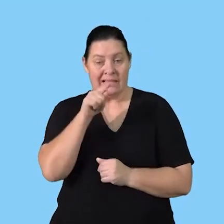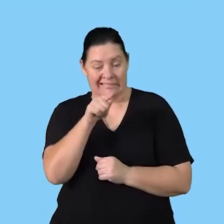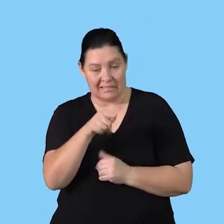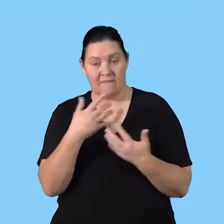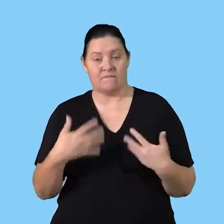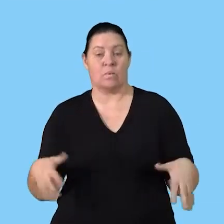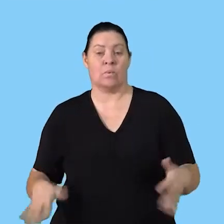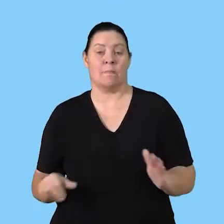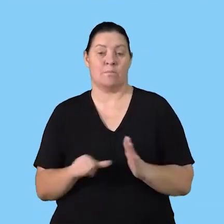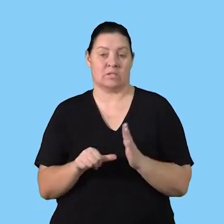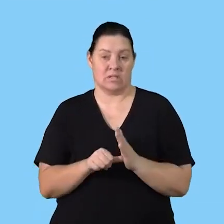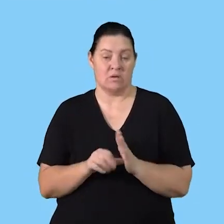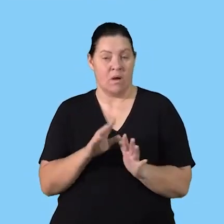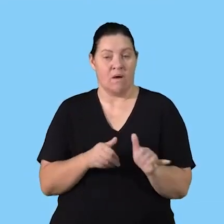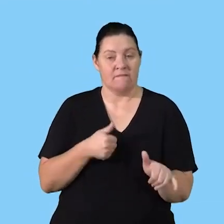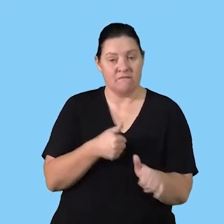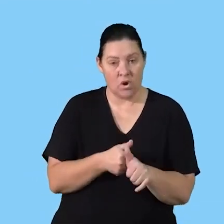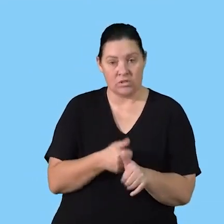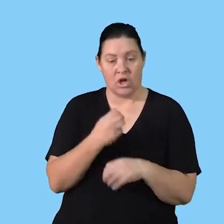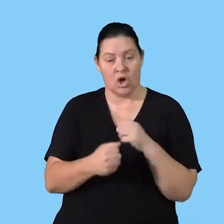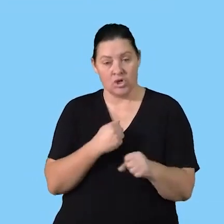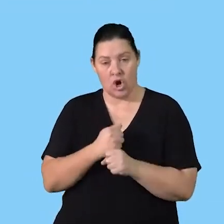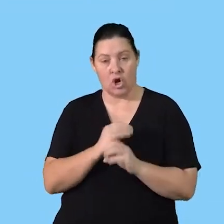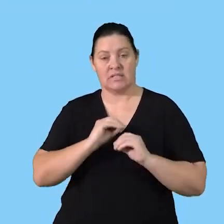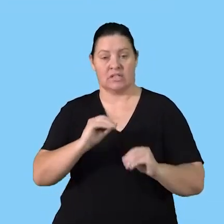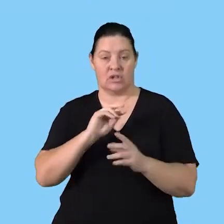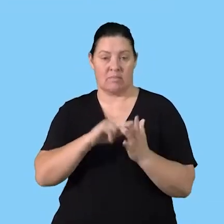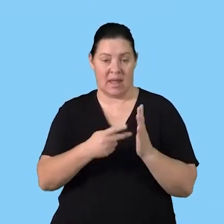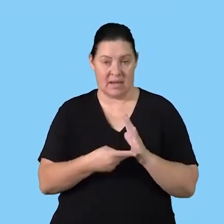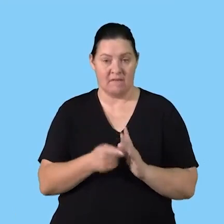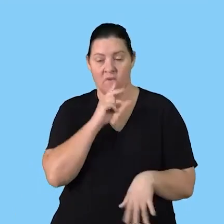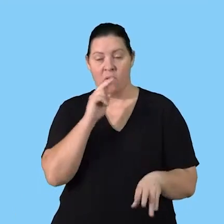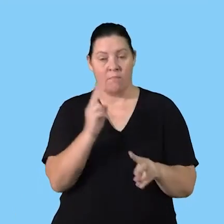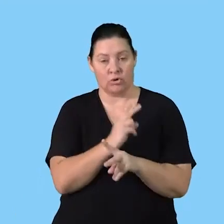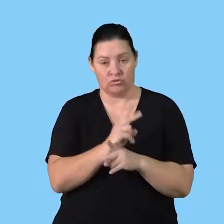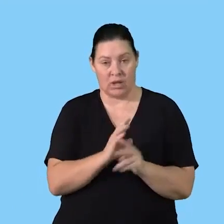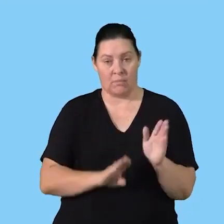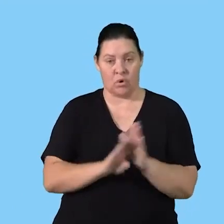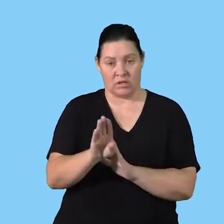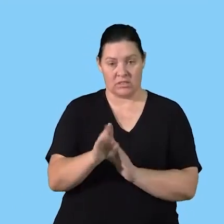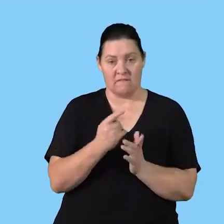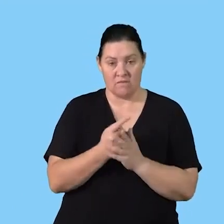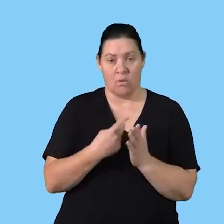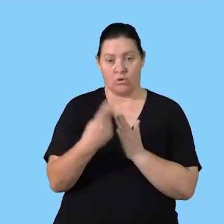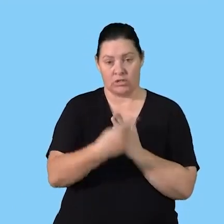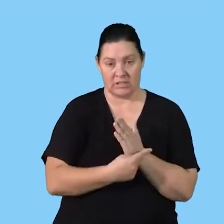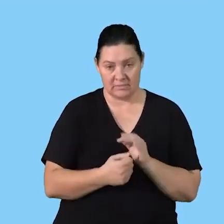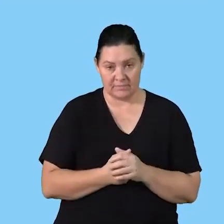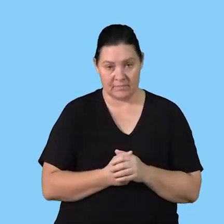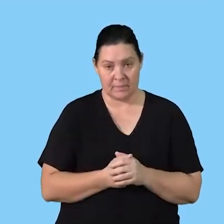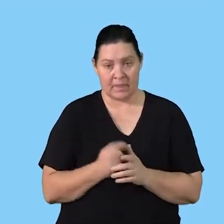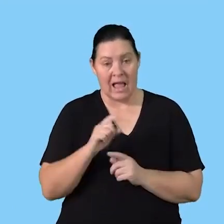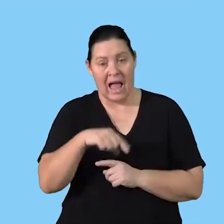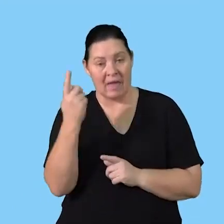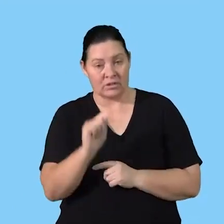that one is very important that you follow your annual teaching plan in terms of monitoring progress in terms of the project.